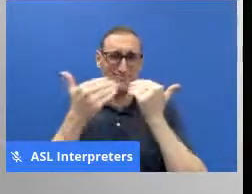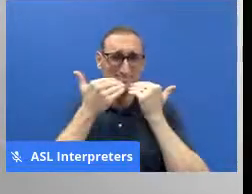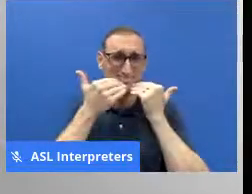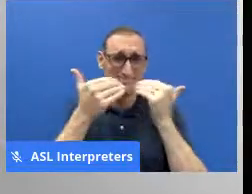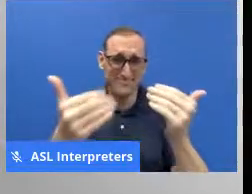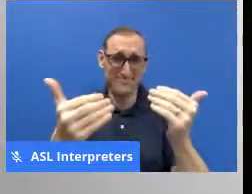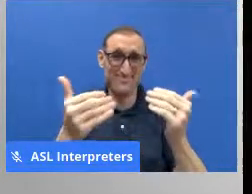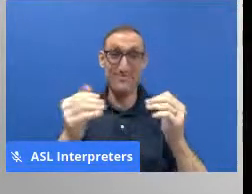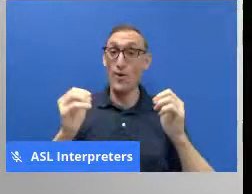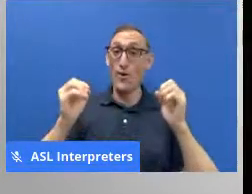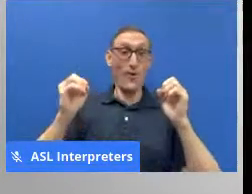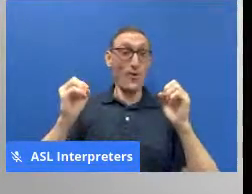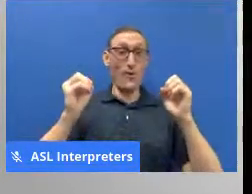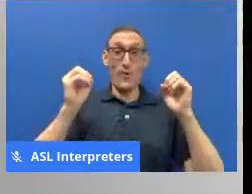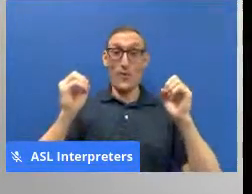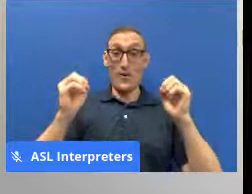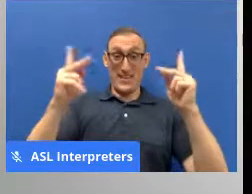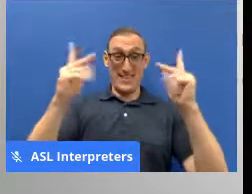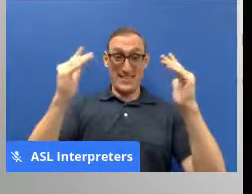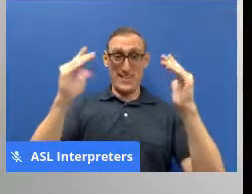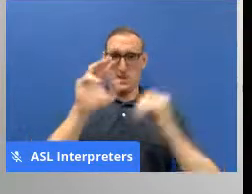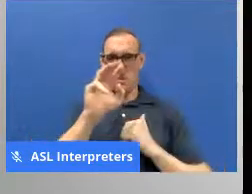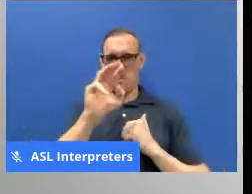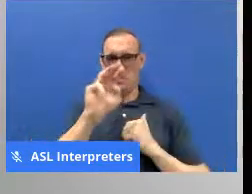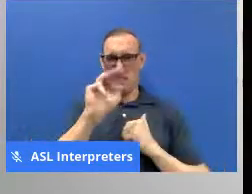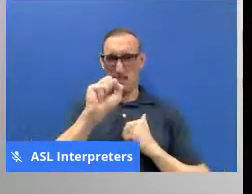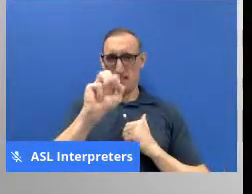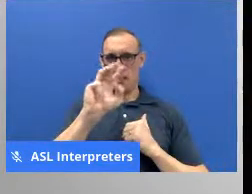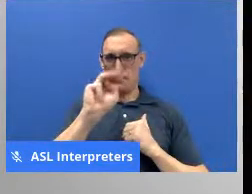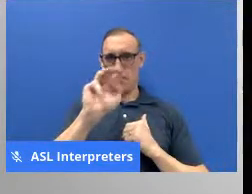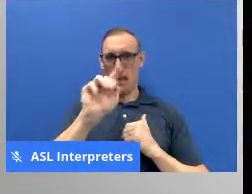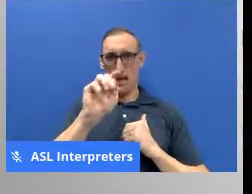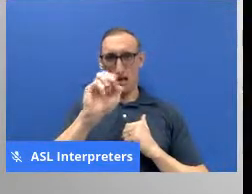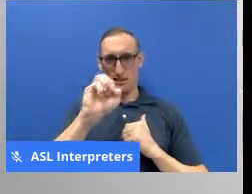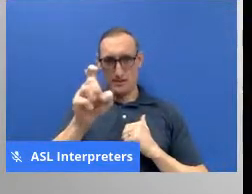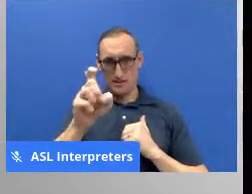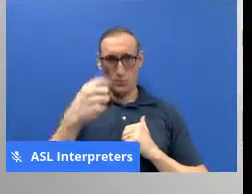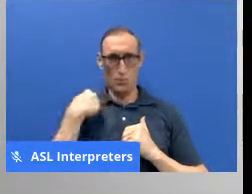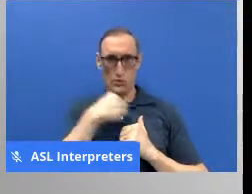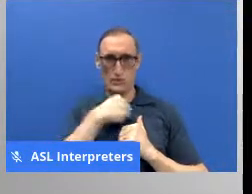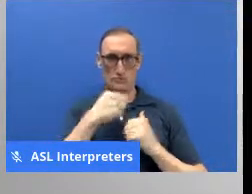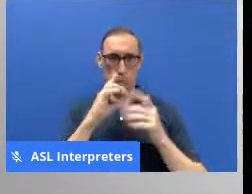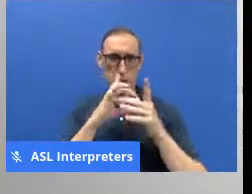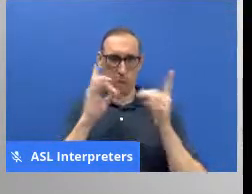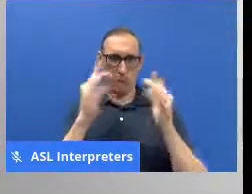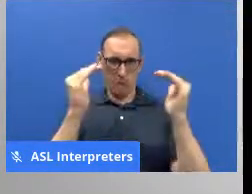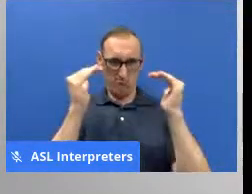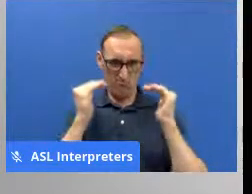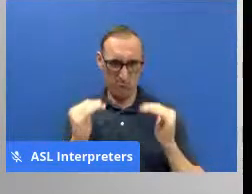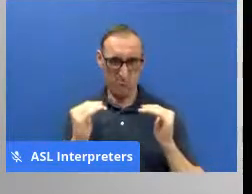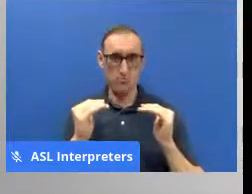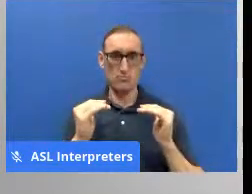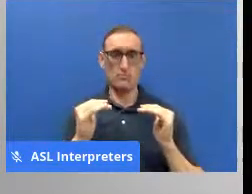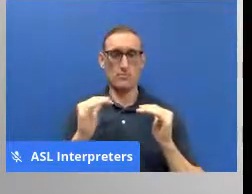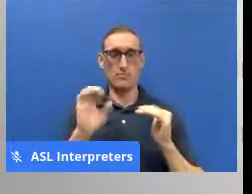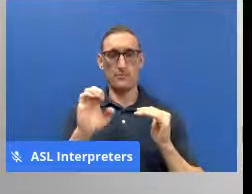All right, well, we're going to go ahead and move forward to item 5. We're preparing to go into executive